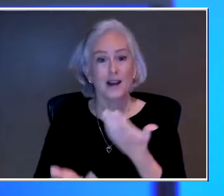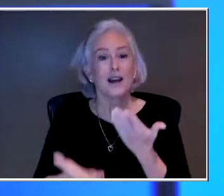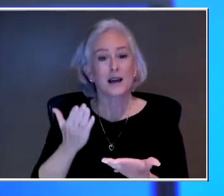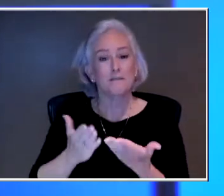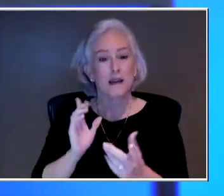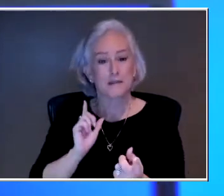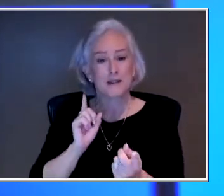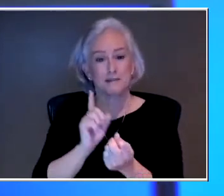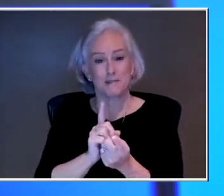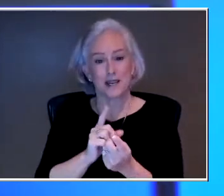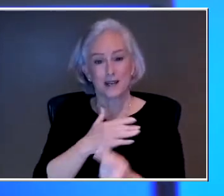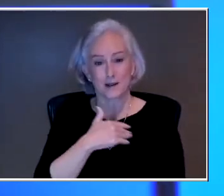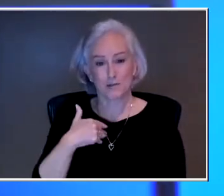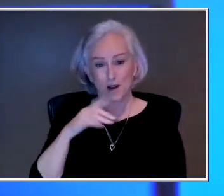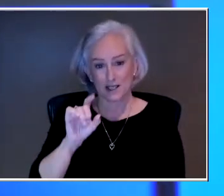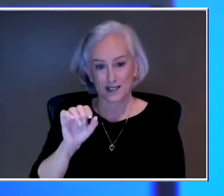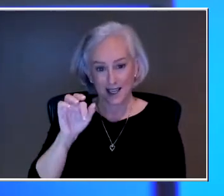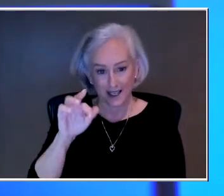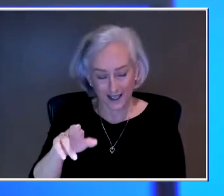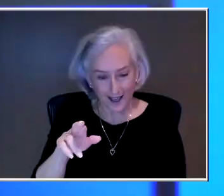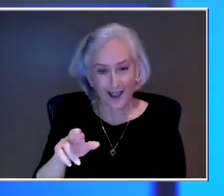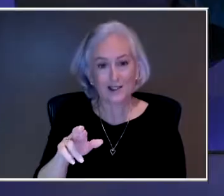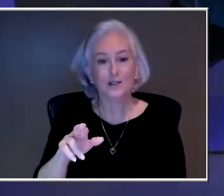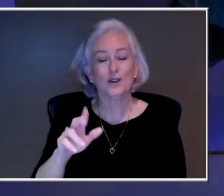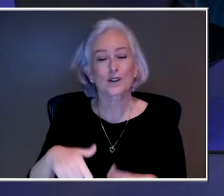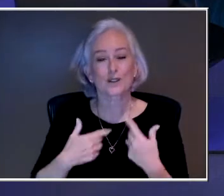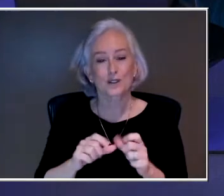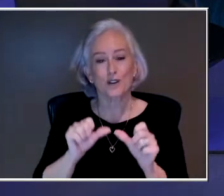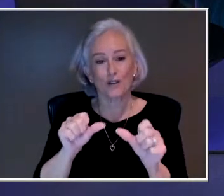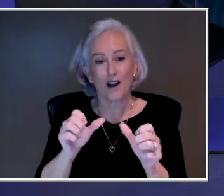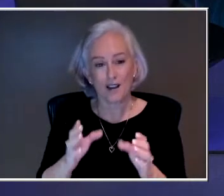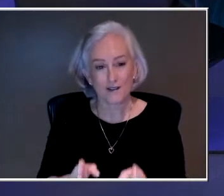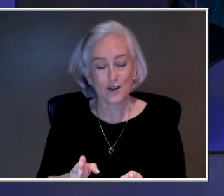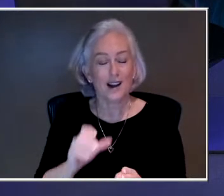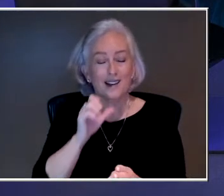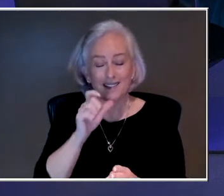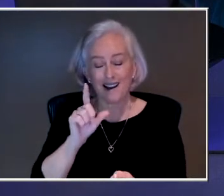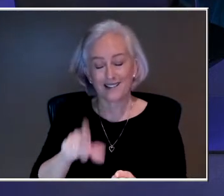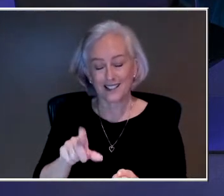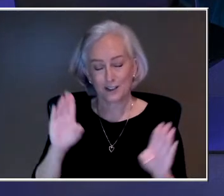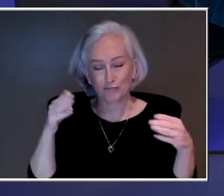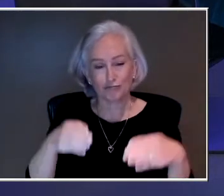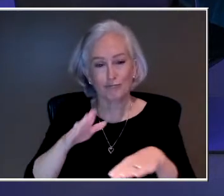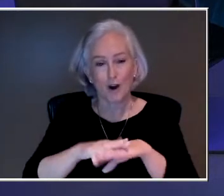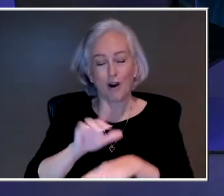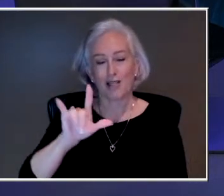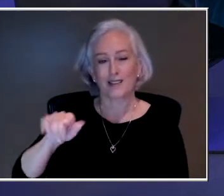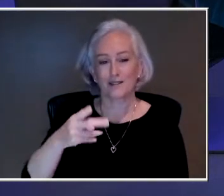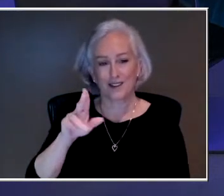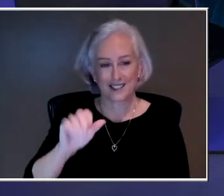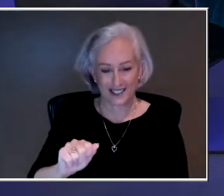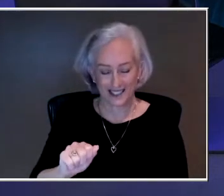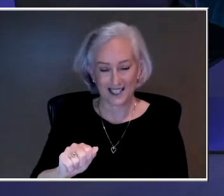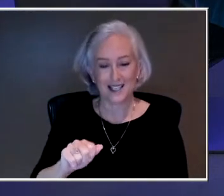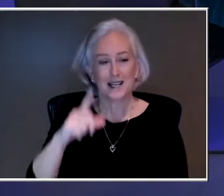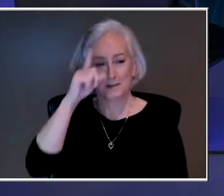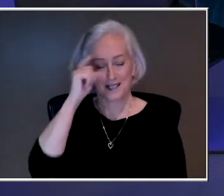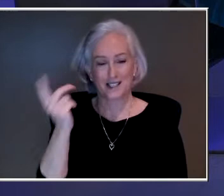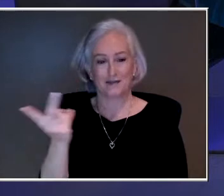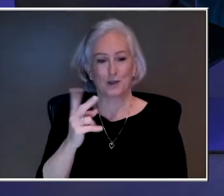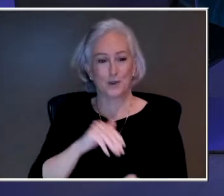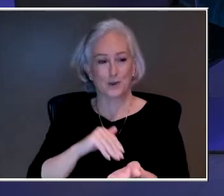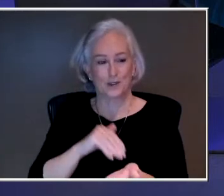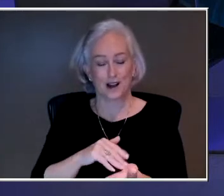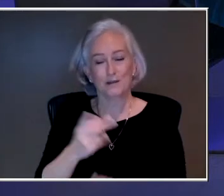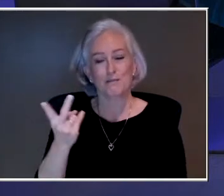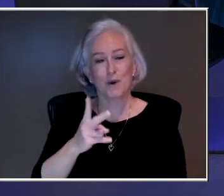all thanks to a special procedure. Today, we are joined by two surgeons. Both of them are the co-directors of the lymphedema program here at the University of